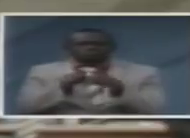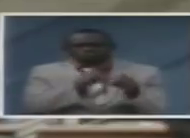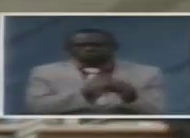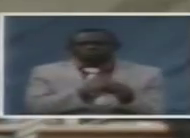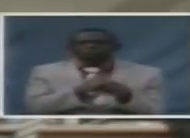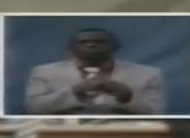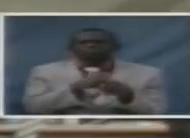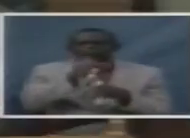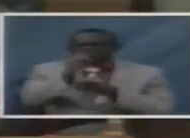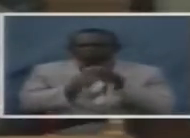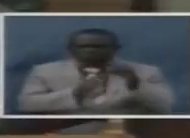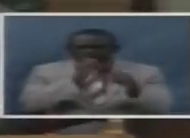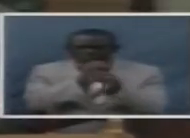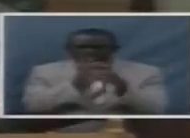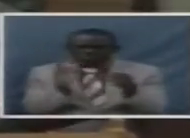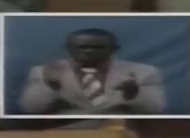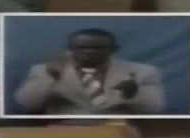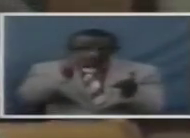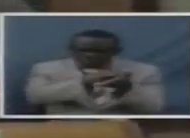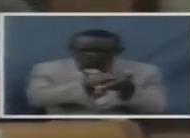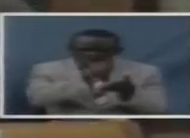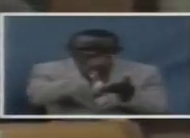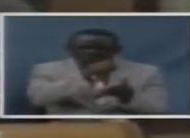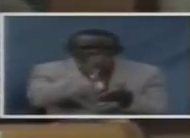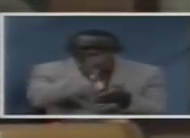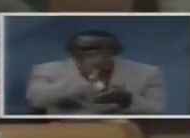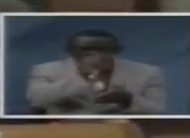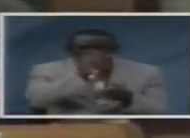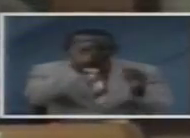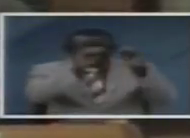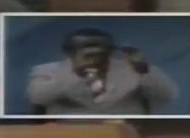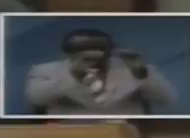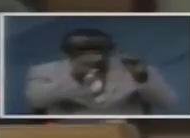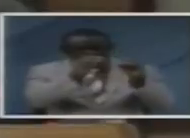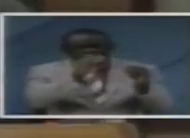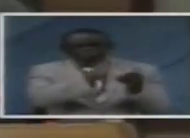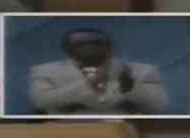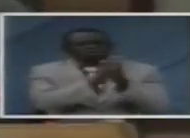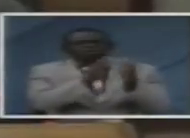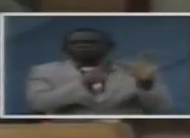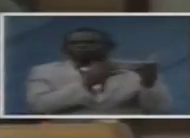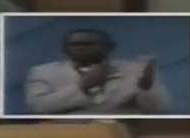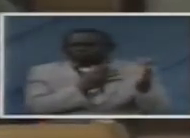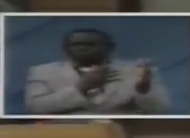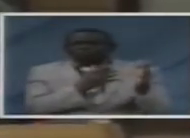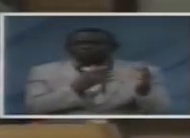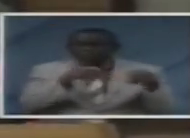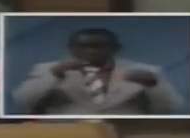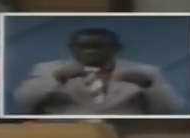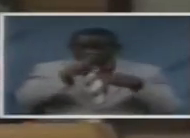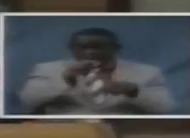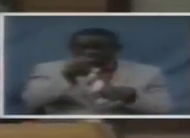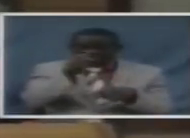International Airport, tourist arrivals at the airport increased by 24% in the first half